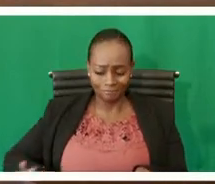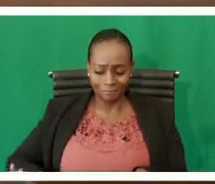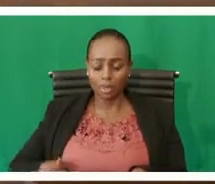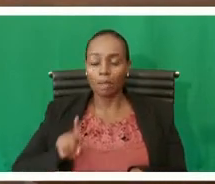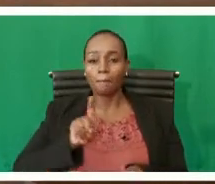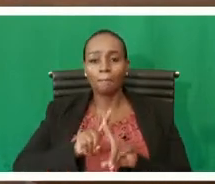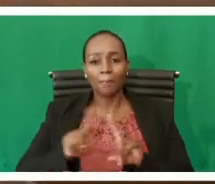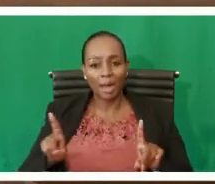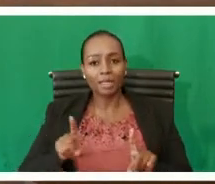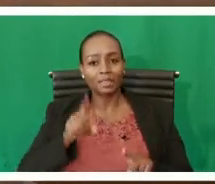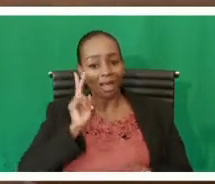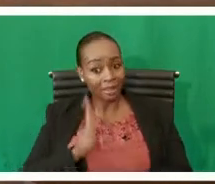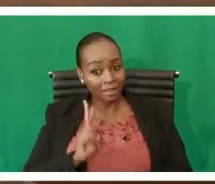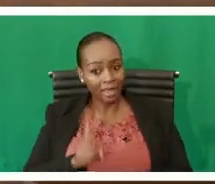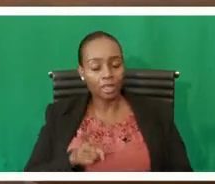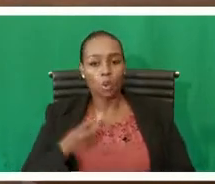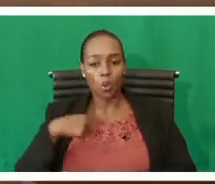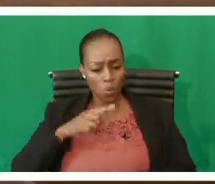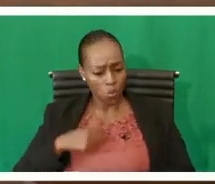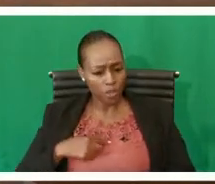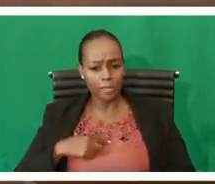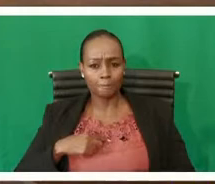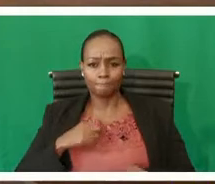We are again the leading province with